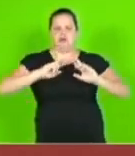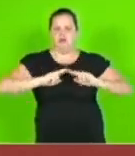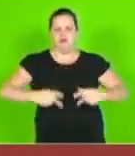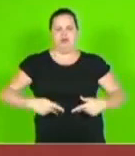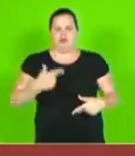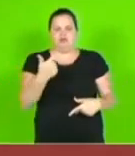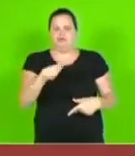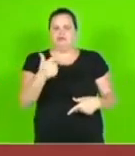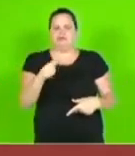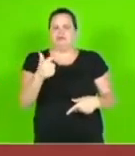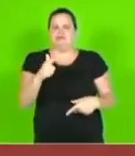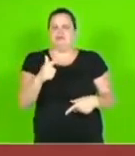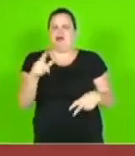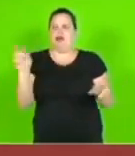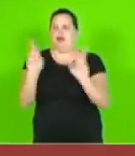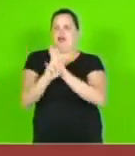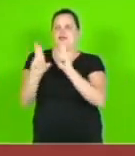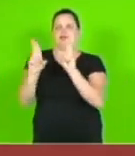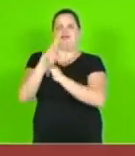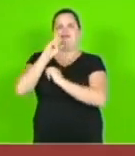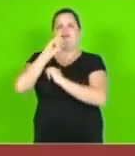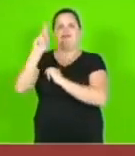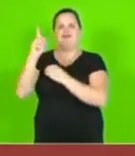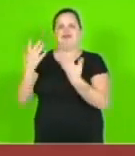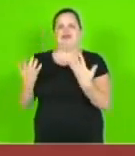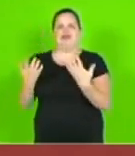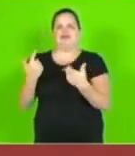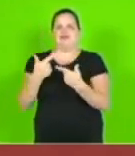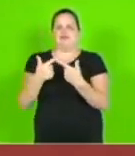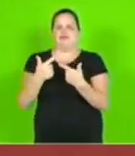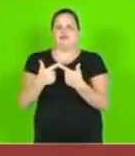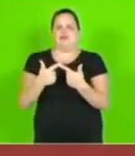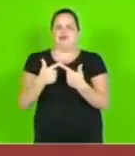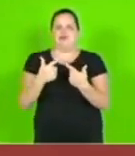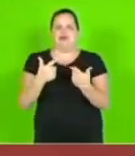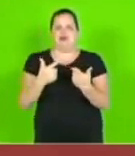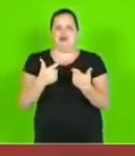they preach. That is the revelation. That is what's most important.